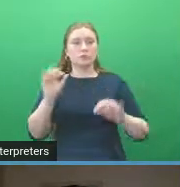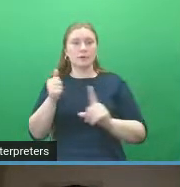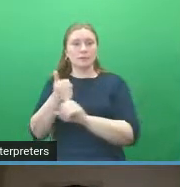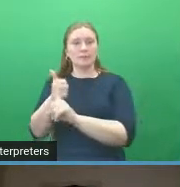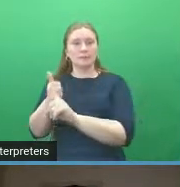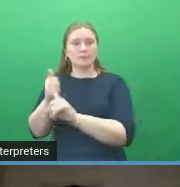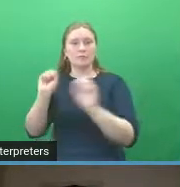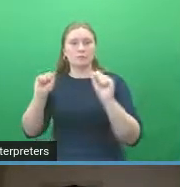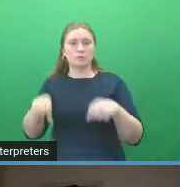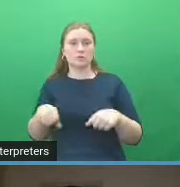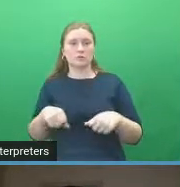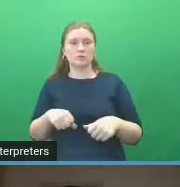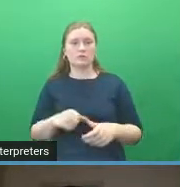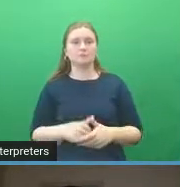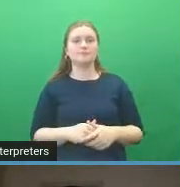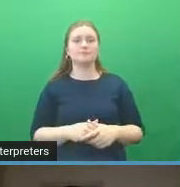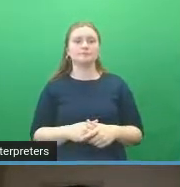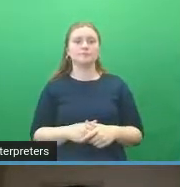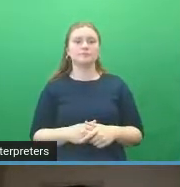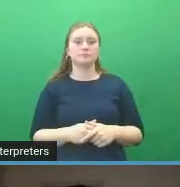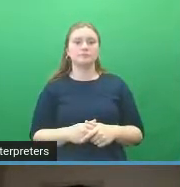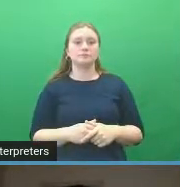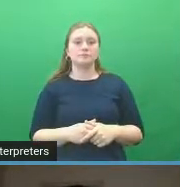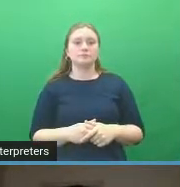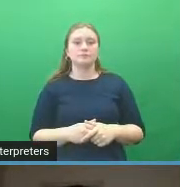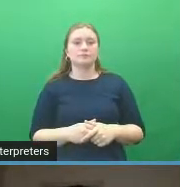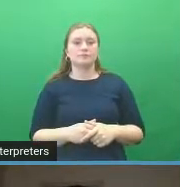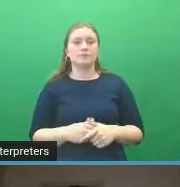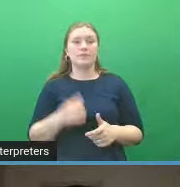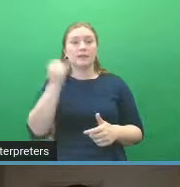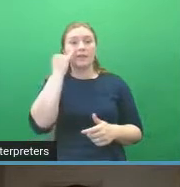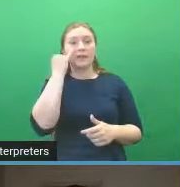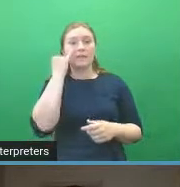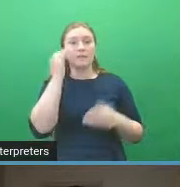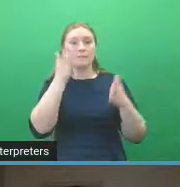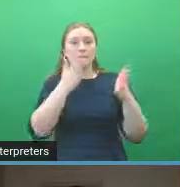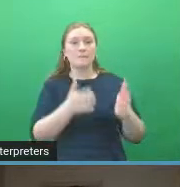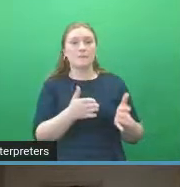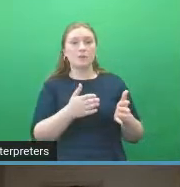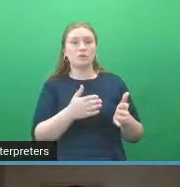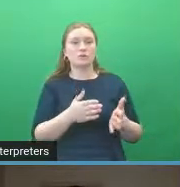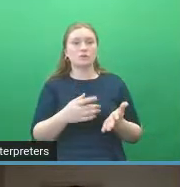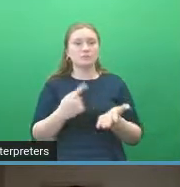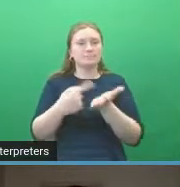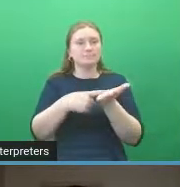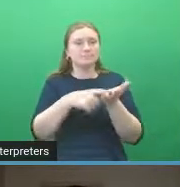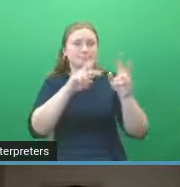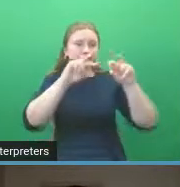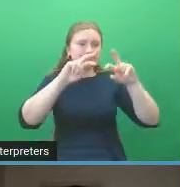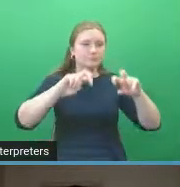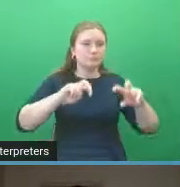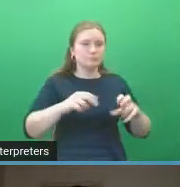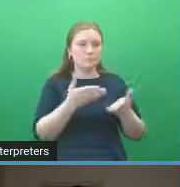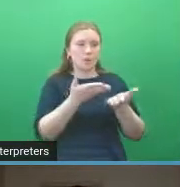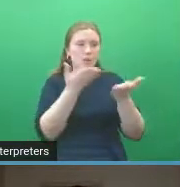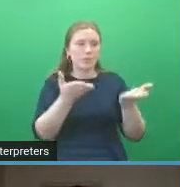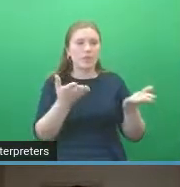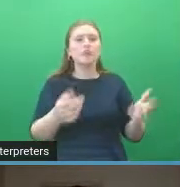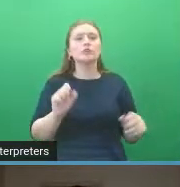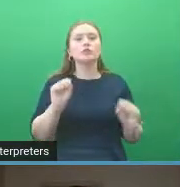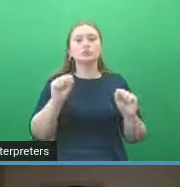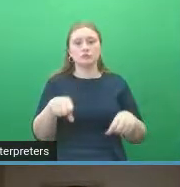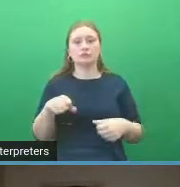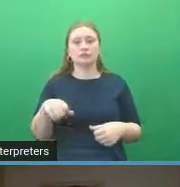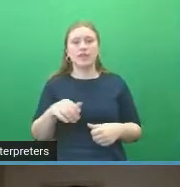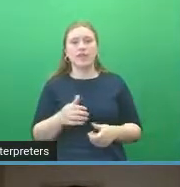style grids to presenter mode if someone is describing an object, for example. In breakouts, your video, camera, and chat work the same way